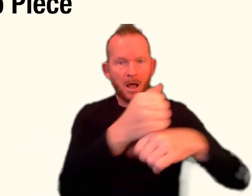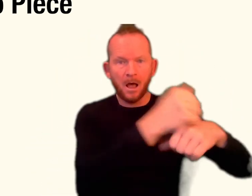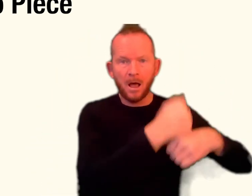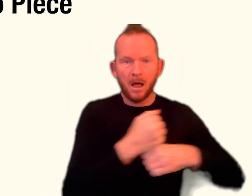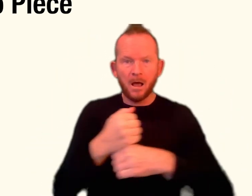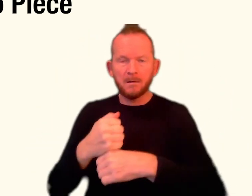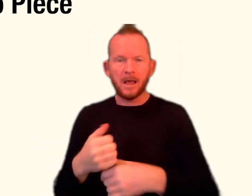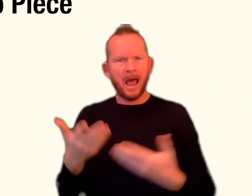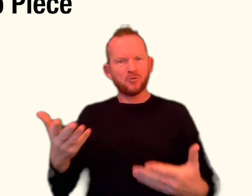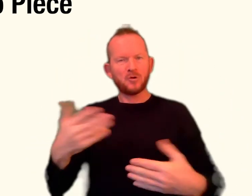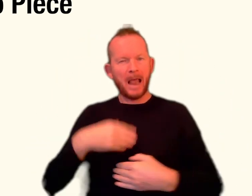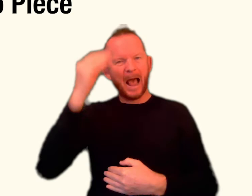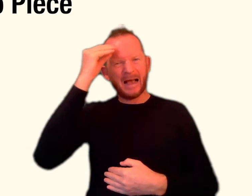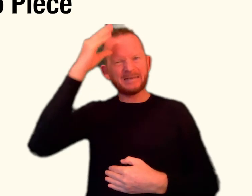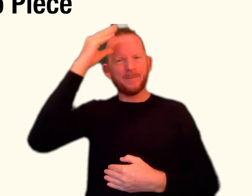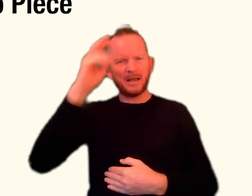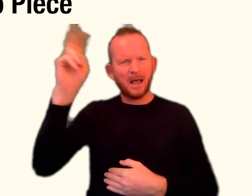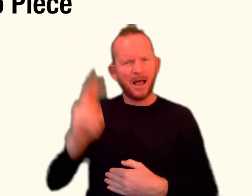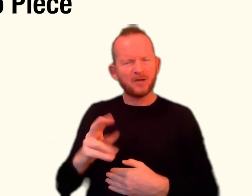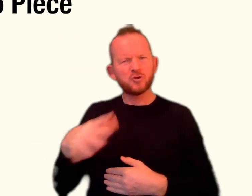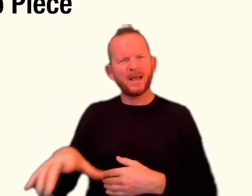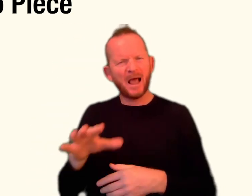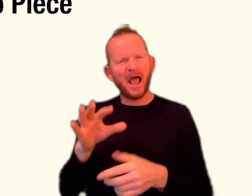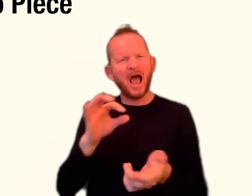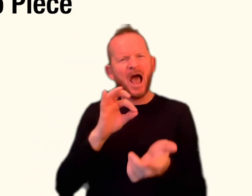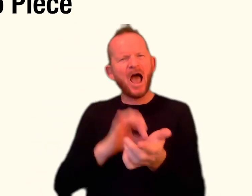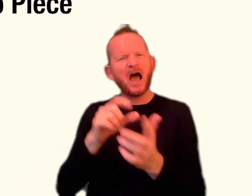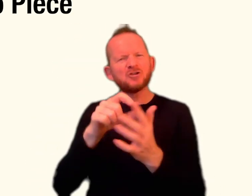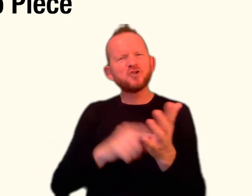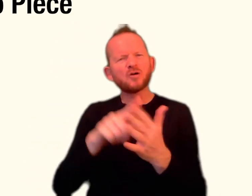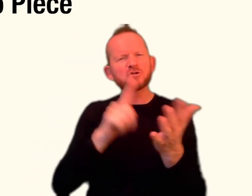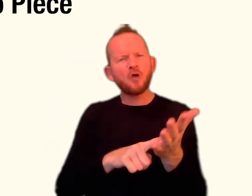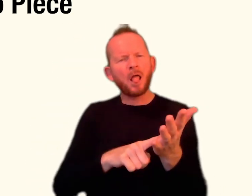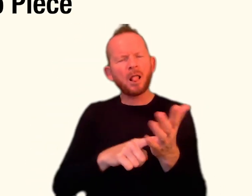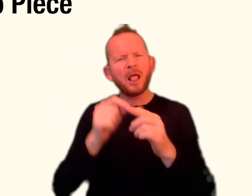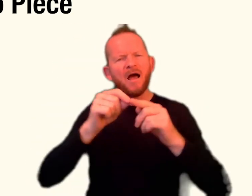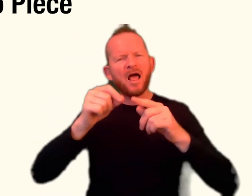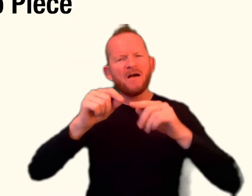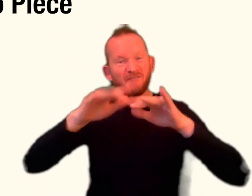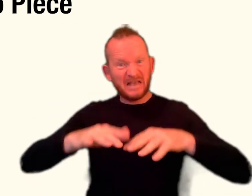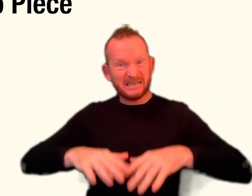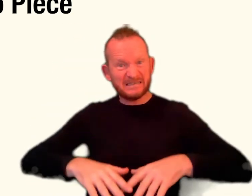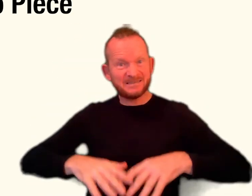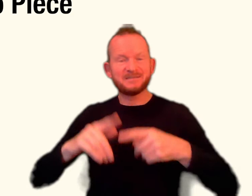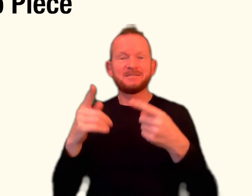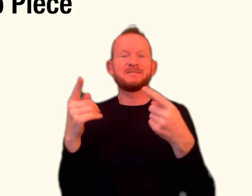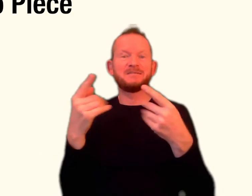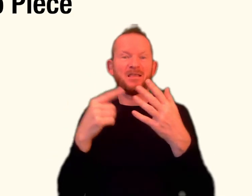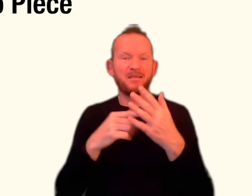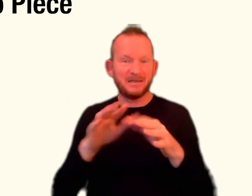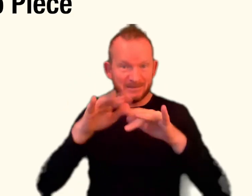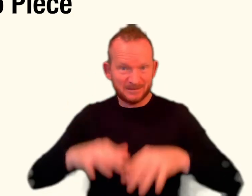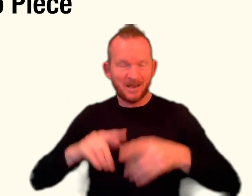academic and artist who's doing a doctoral thesis, and as good as I feel that I've somewhat overperformed, let's